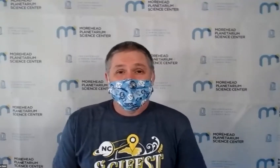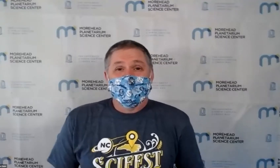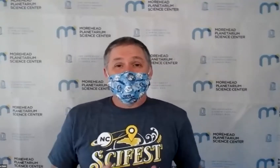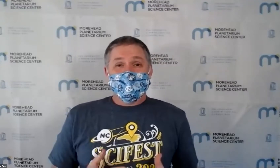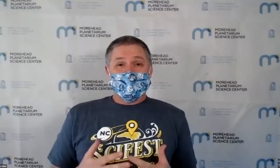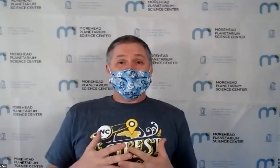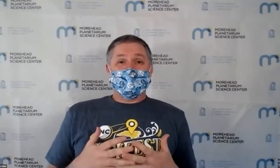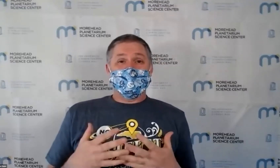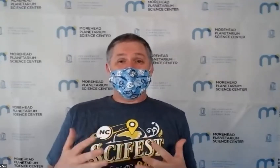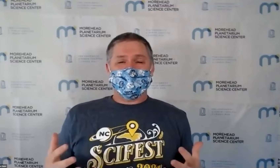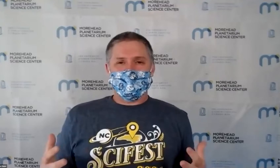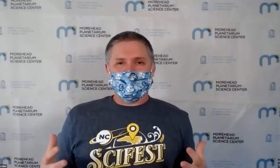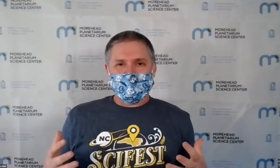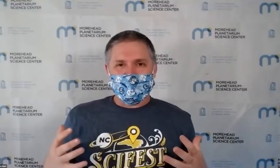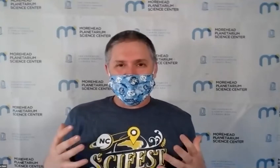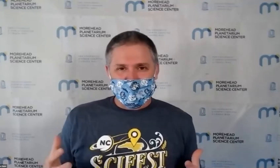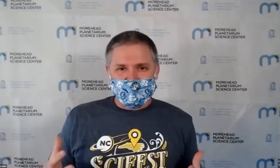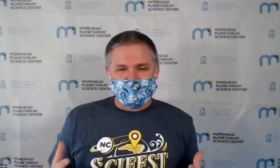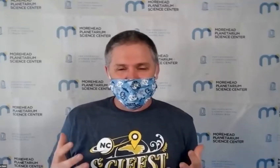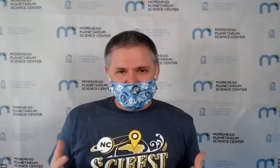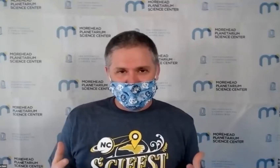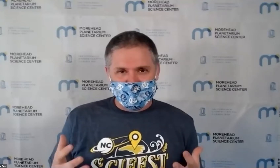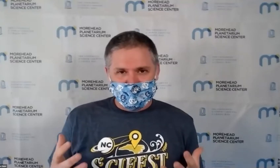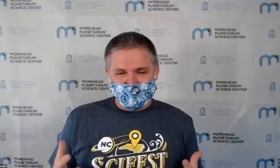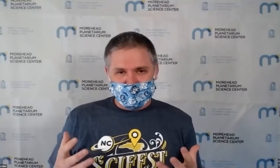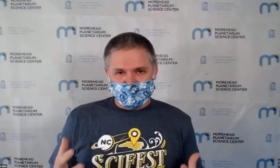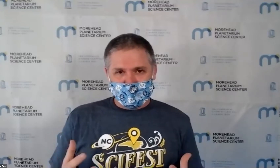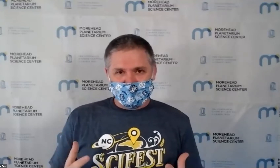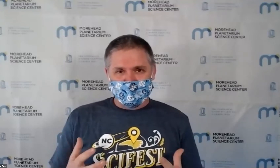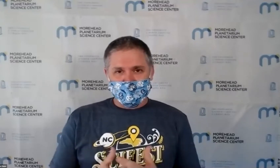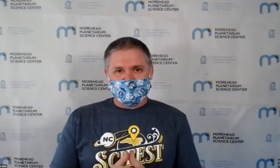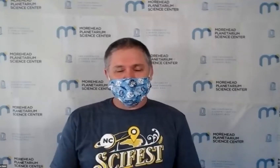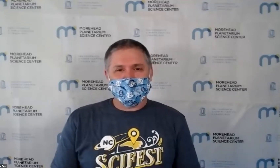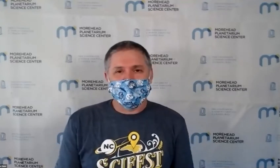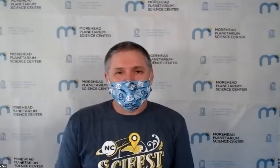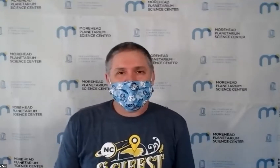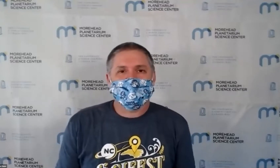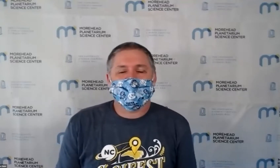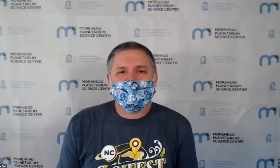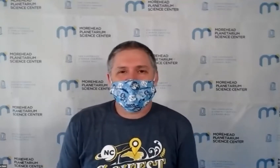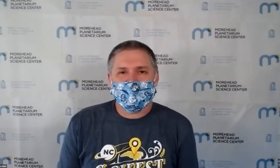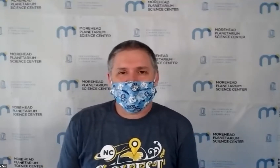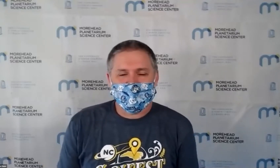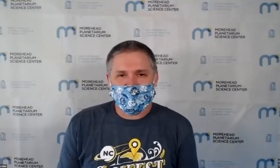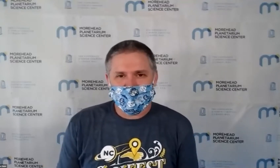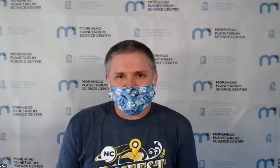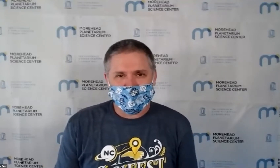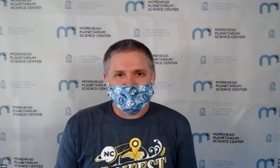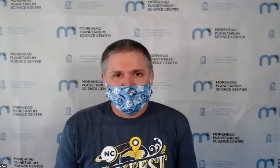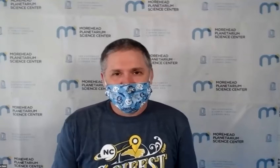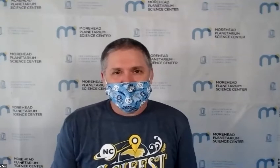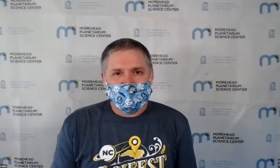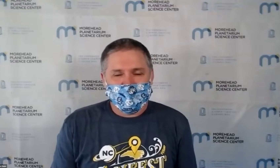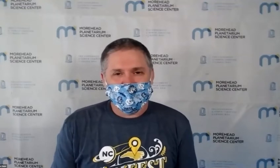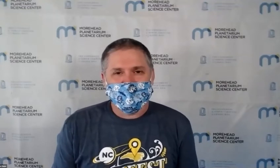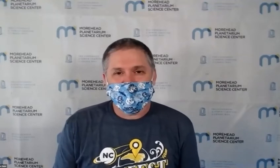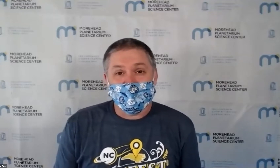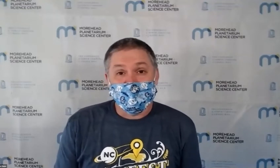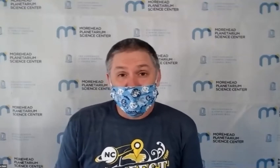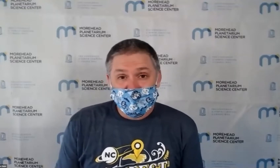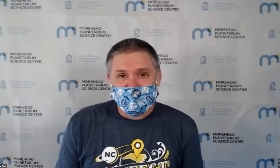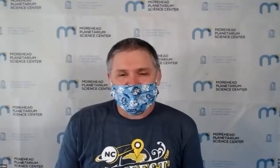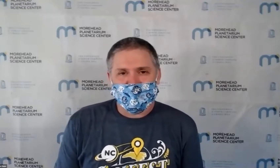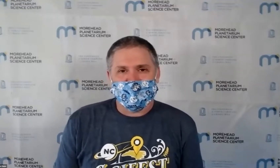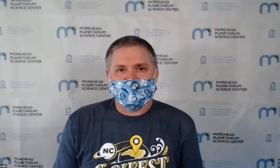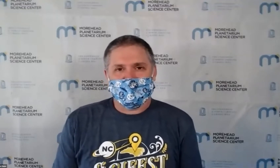Festival. You may not know it, but you're in the thick of a month of statewide science brought to you by Moorhead Planetarium and Science Center. One of the events